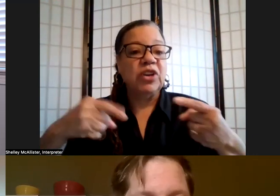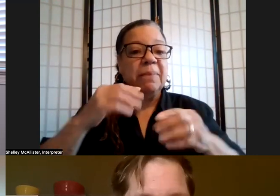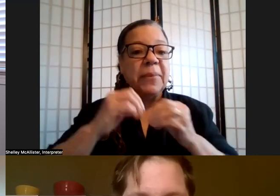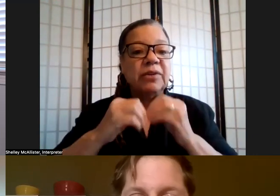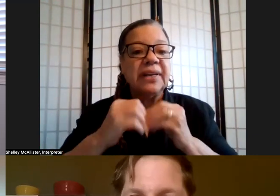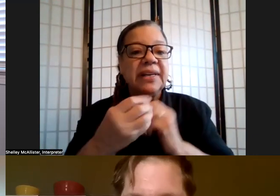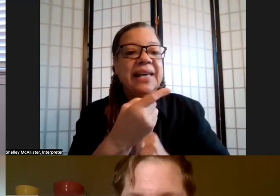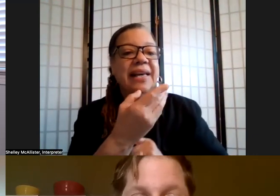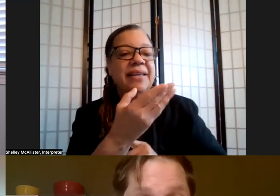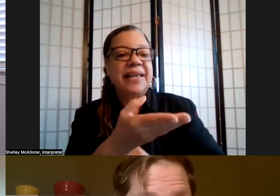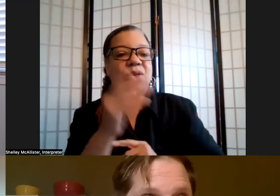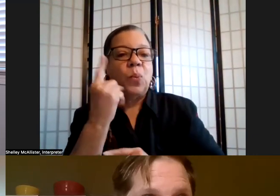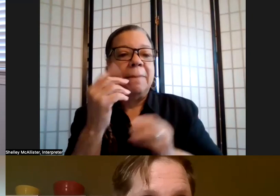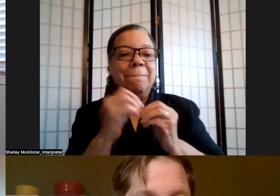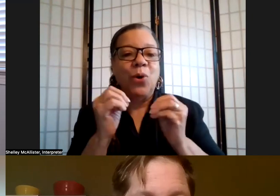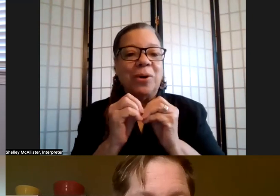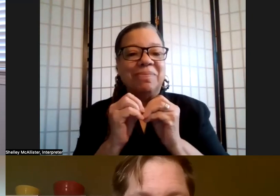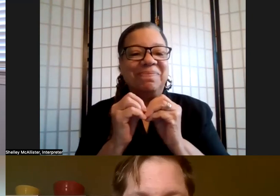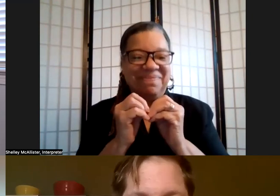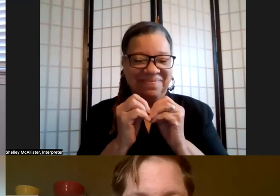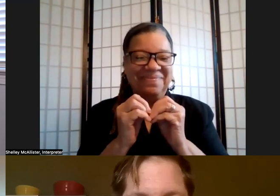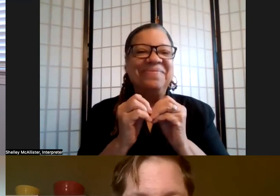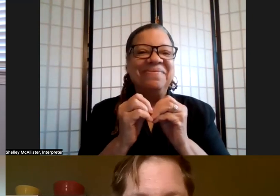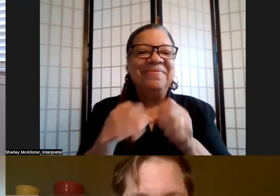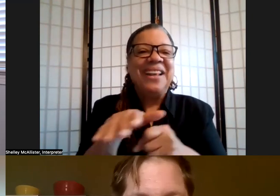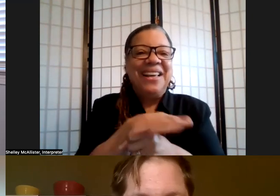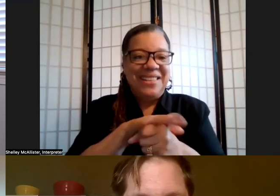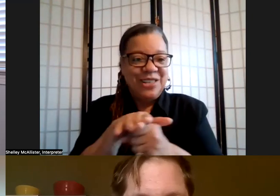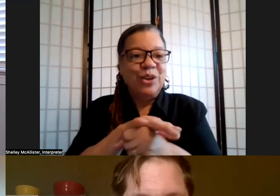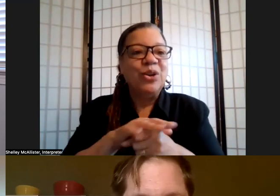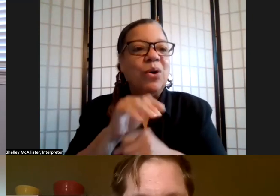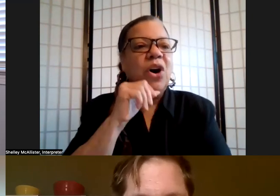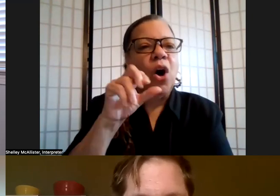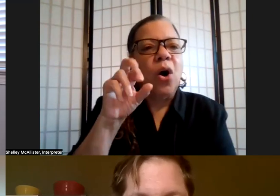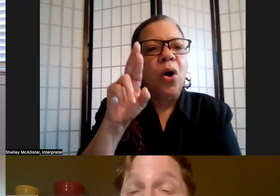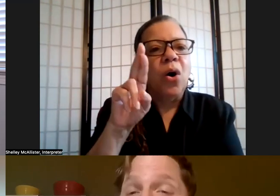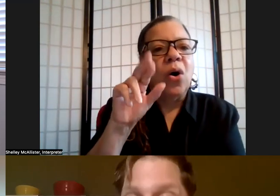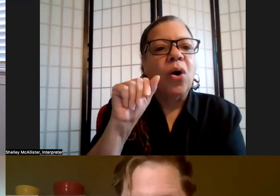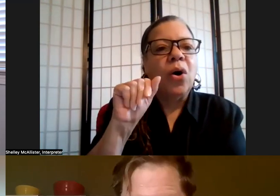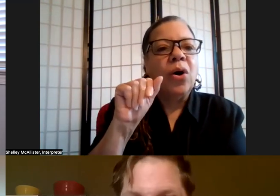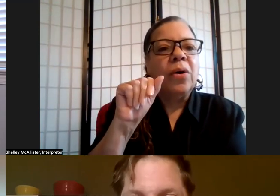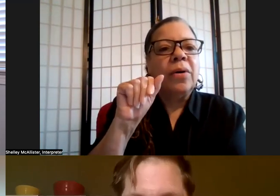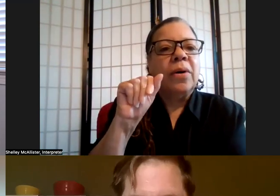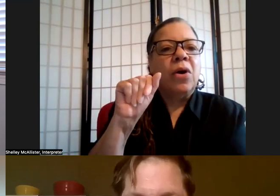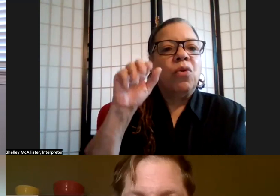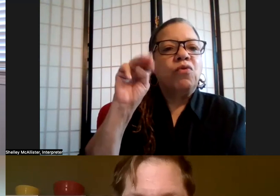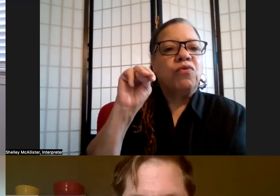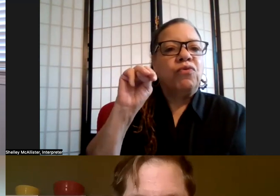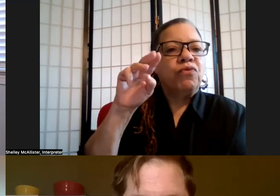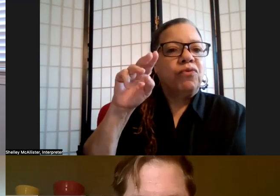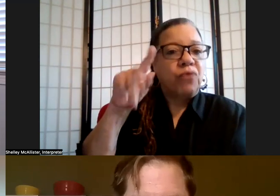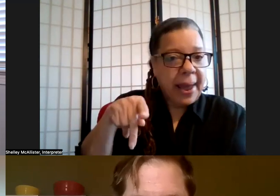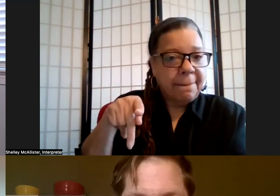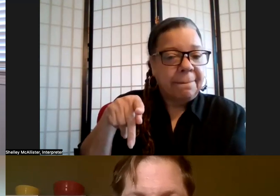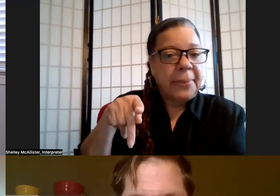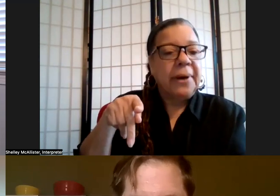go ahead. One other thing is that there is a local Rhode Island nonprofit called RAMP, Real Access Motivates